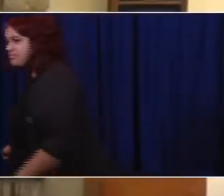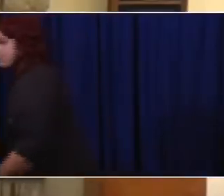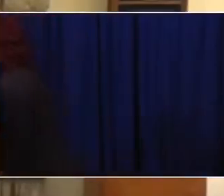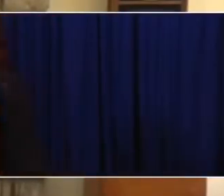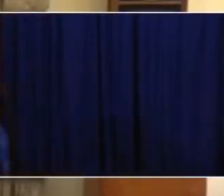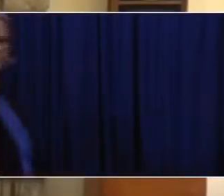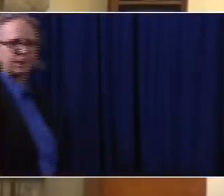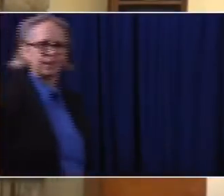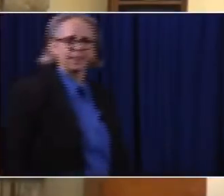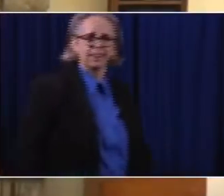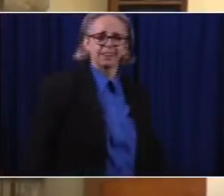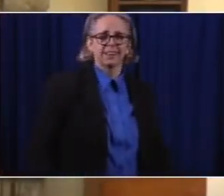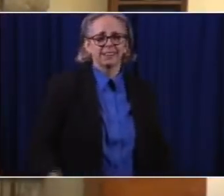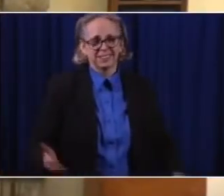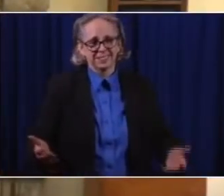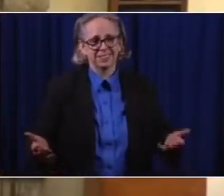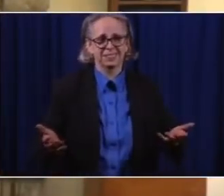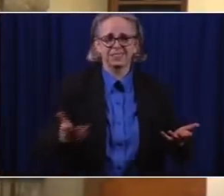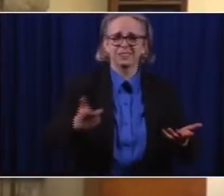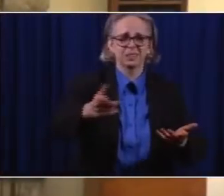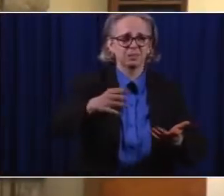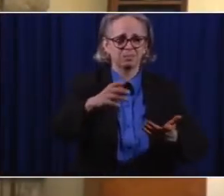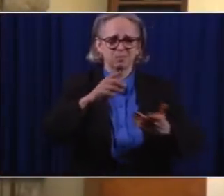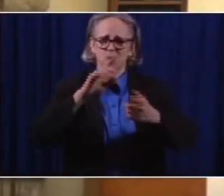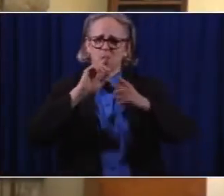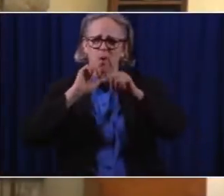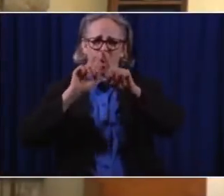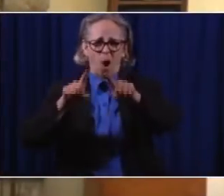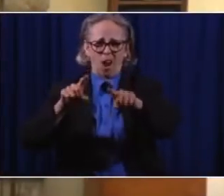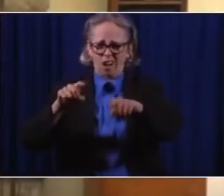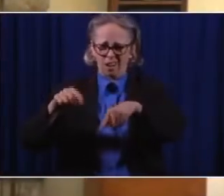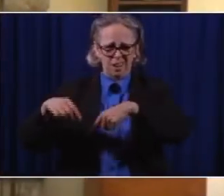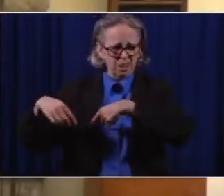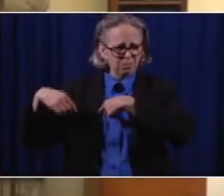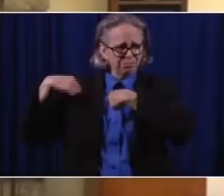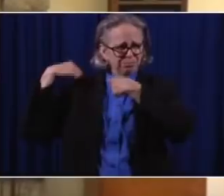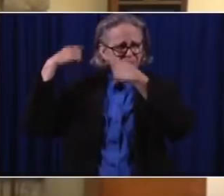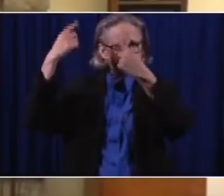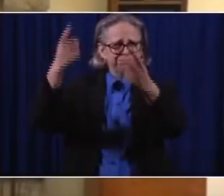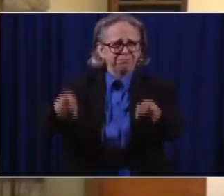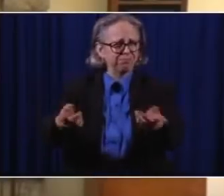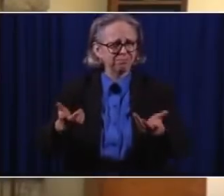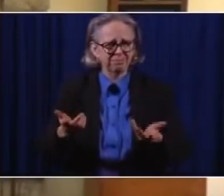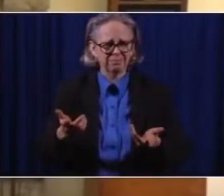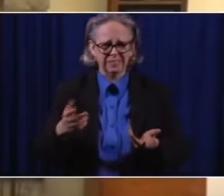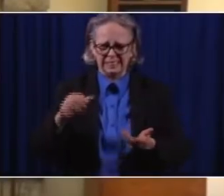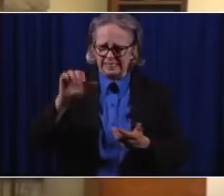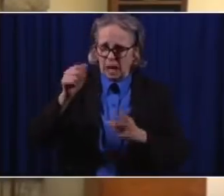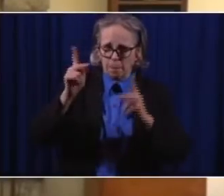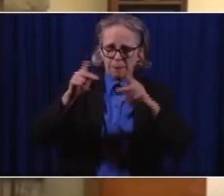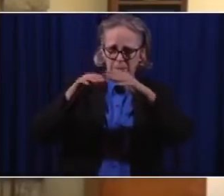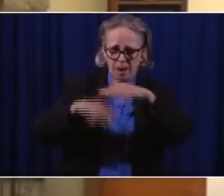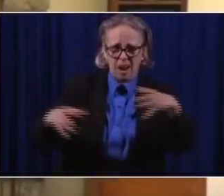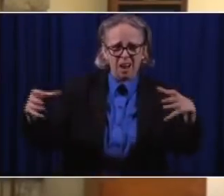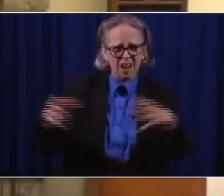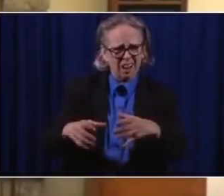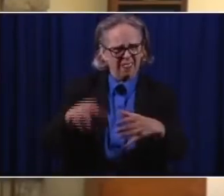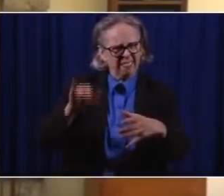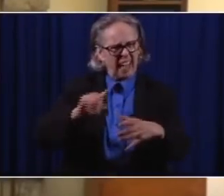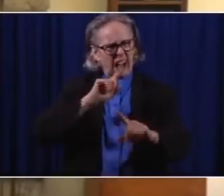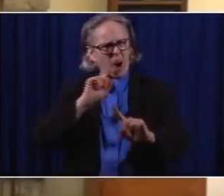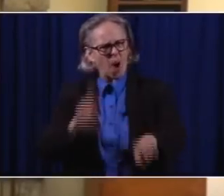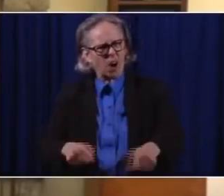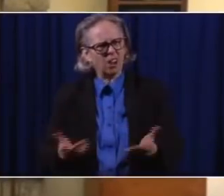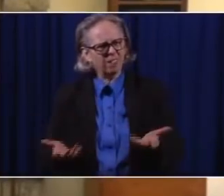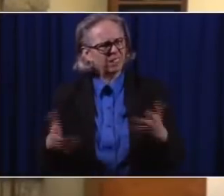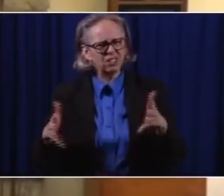of 10 people gathering together. There's some exceptions, but that order has never gone off. I don't